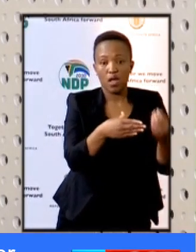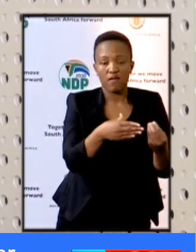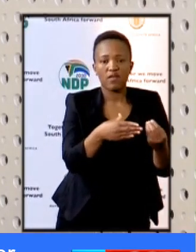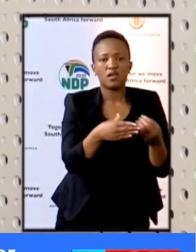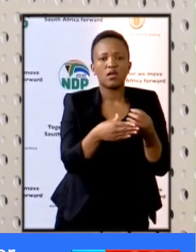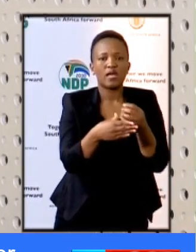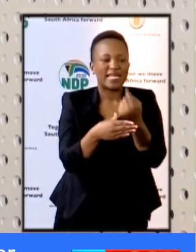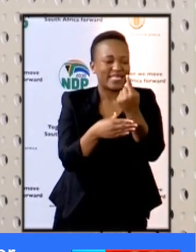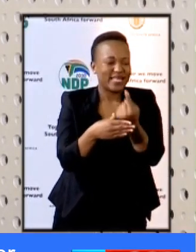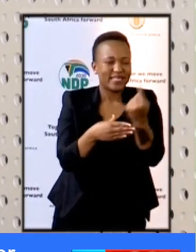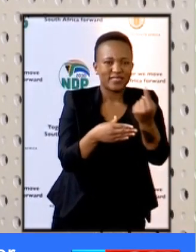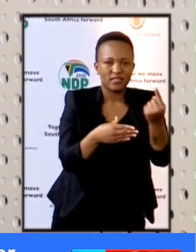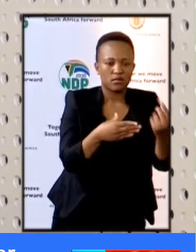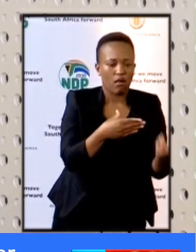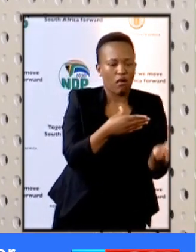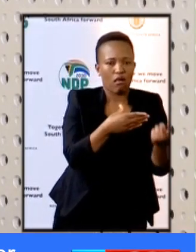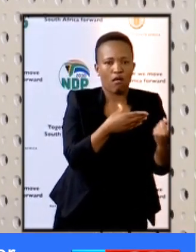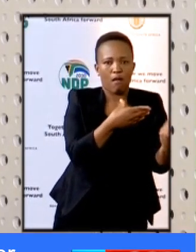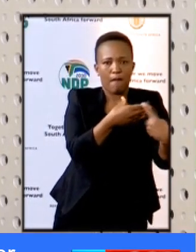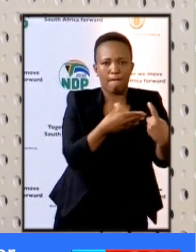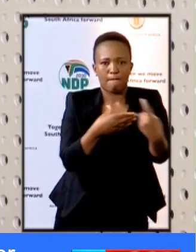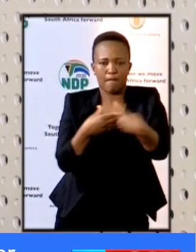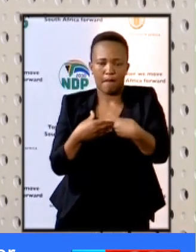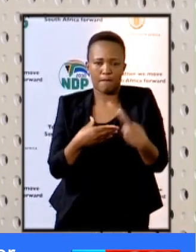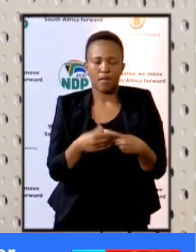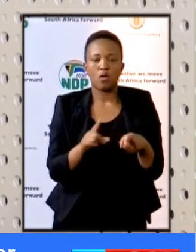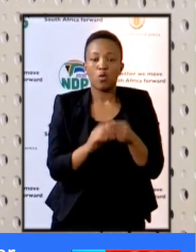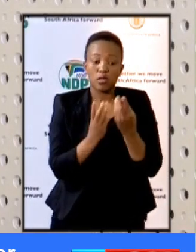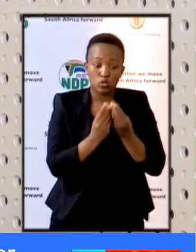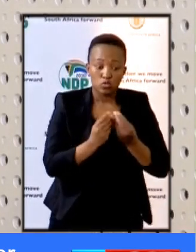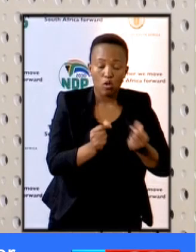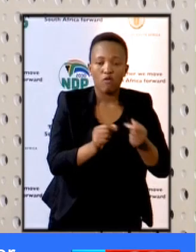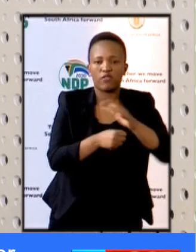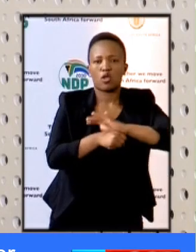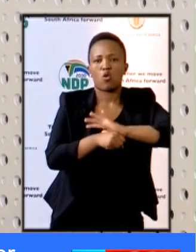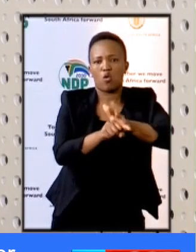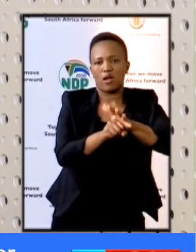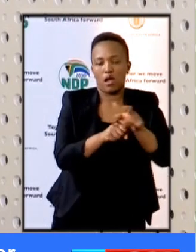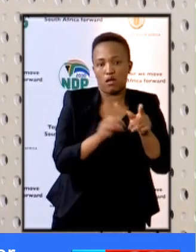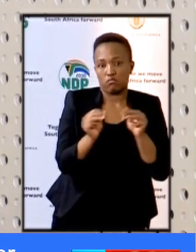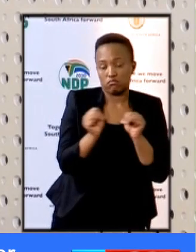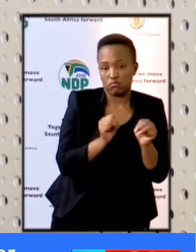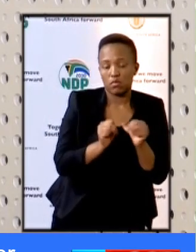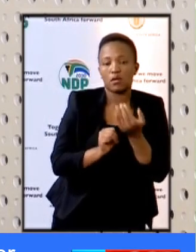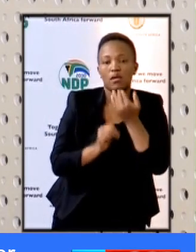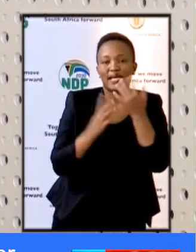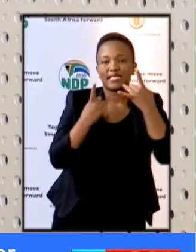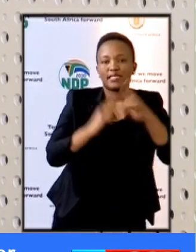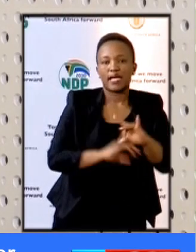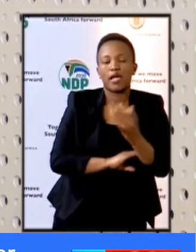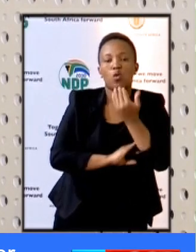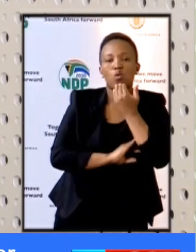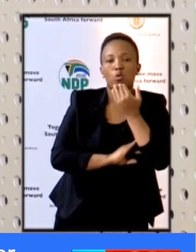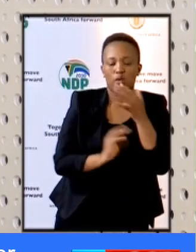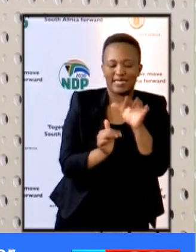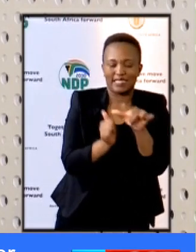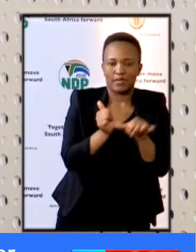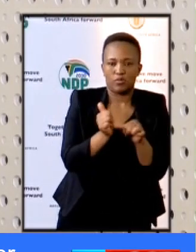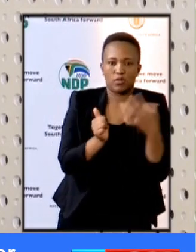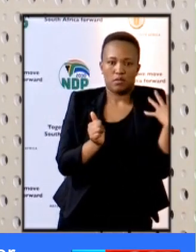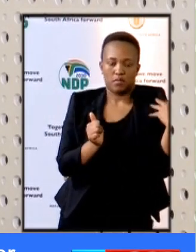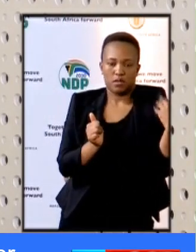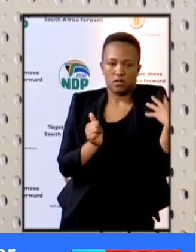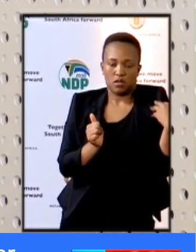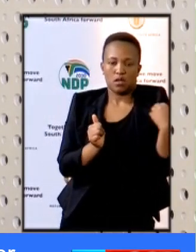stakeholders that has been dealing with and is dealing with COVID-19 management, chaired by our Deputy Minister, Bhuti